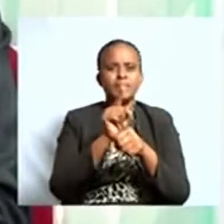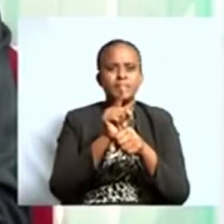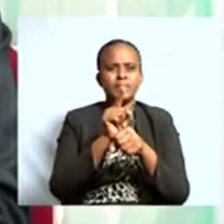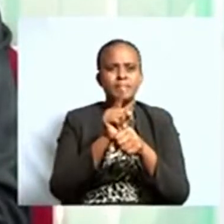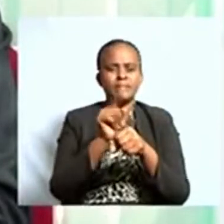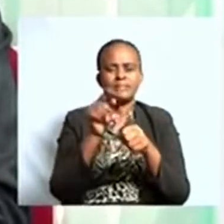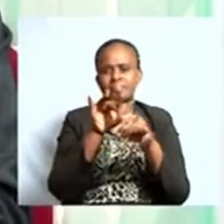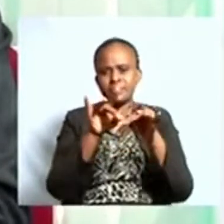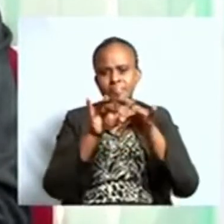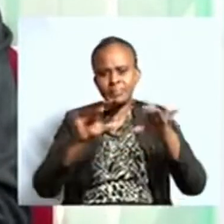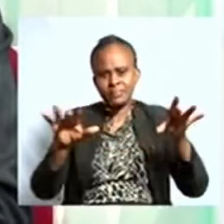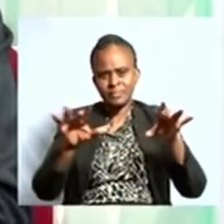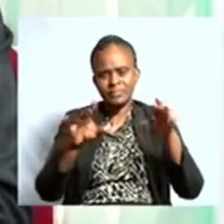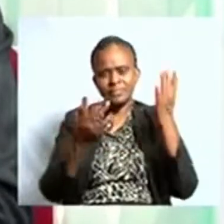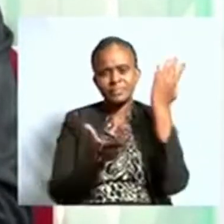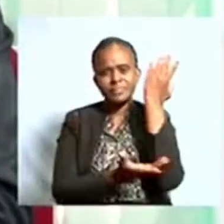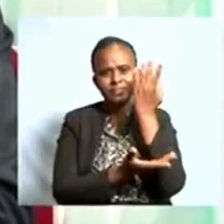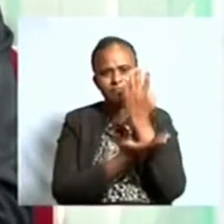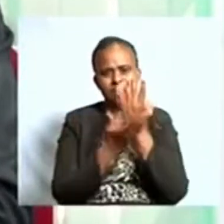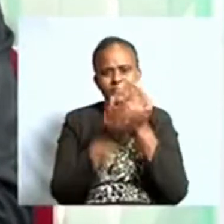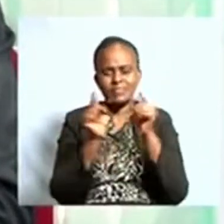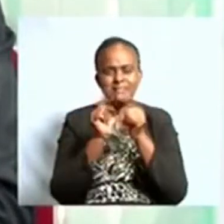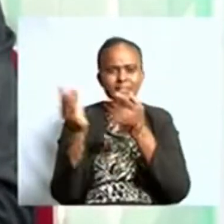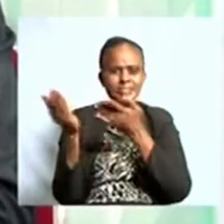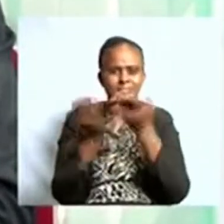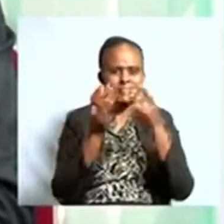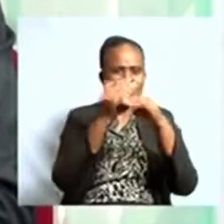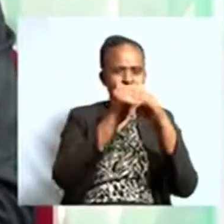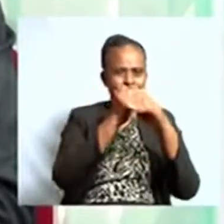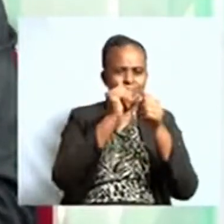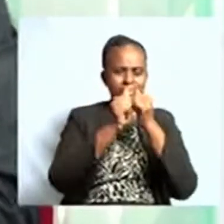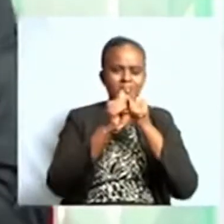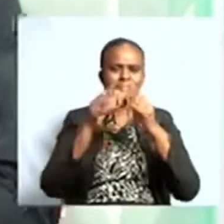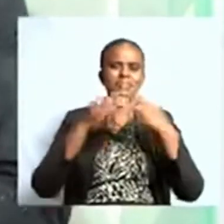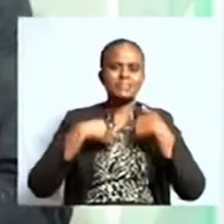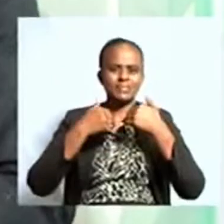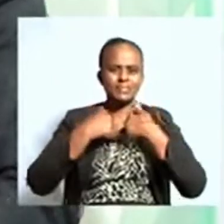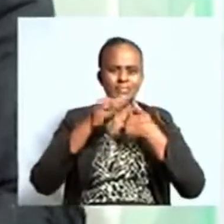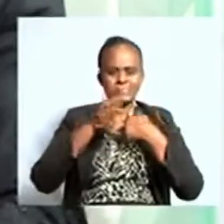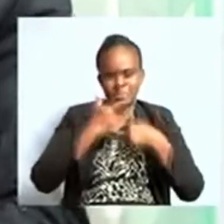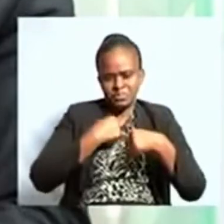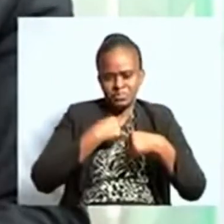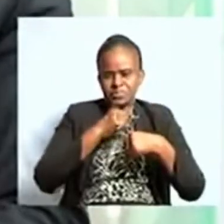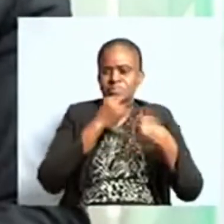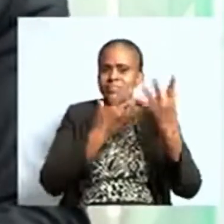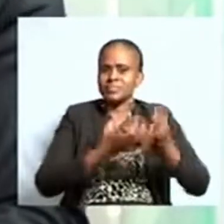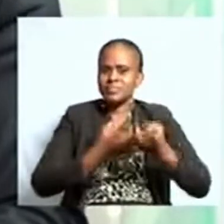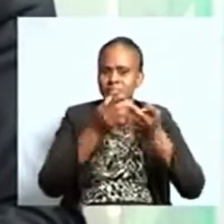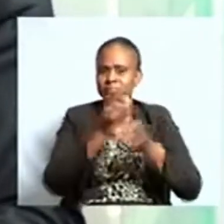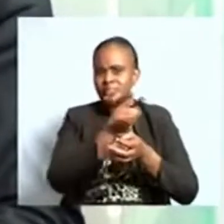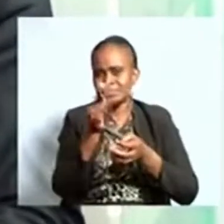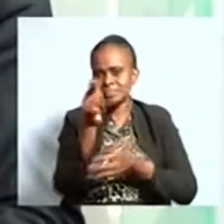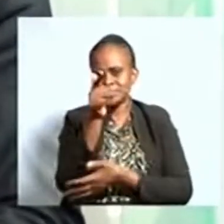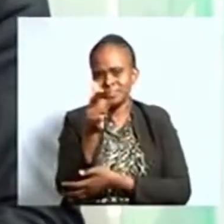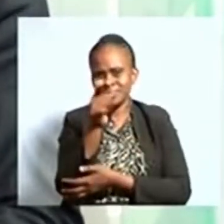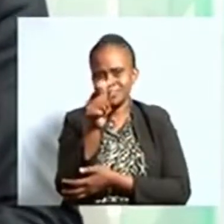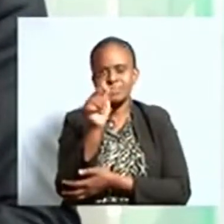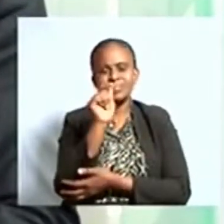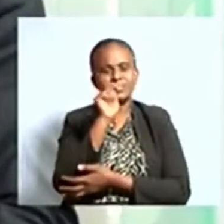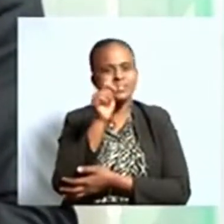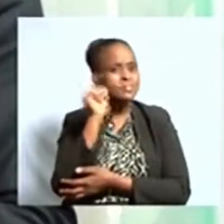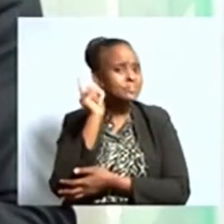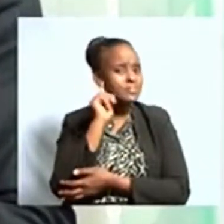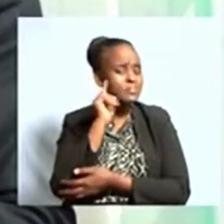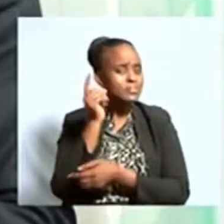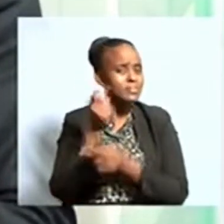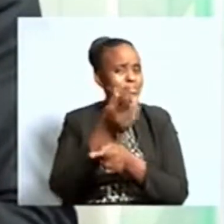that ground is upgraded and it's brought to a standard that is acceptable. Let me not preempt the coach. Let's get to our cameras and our microphones and hear